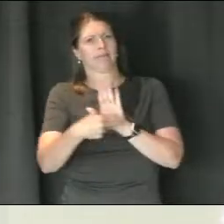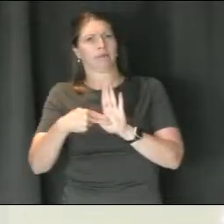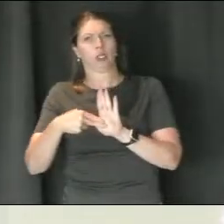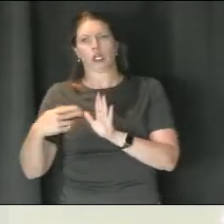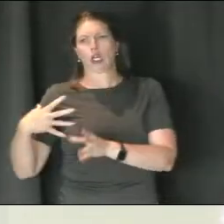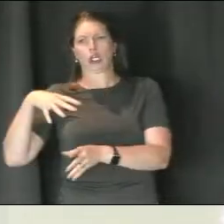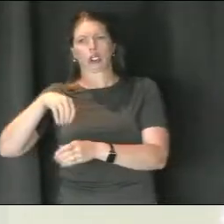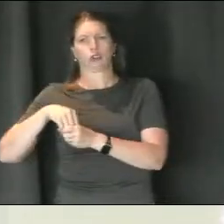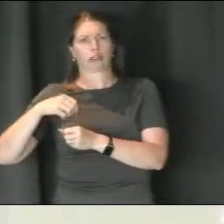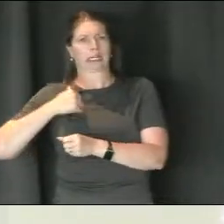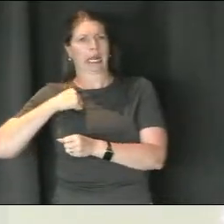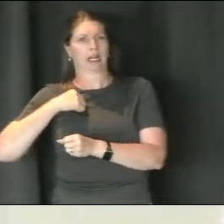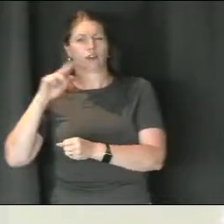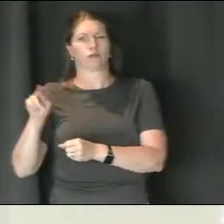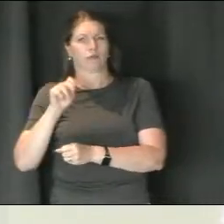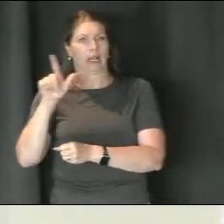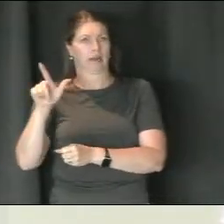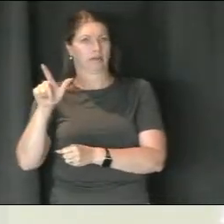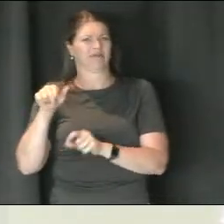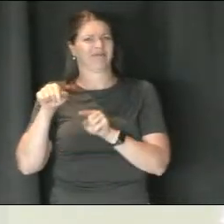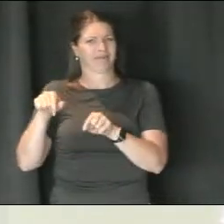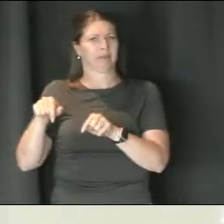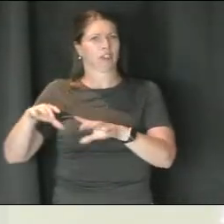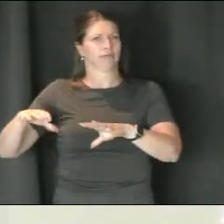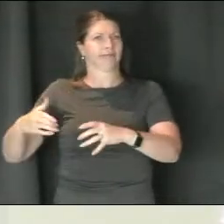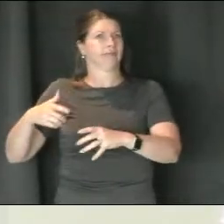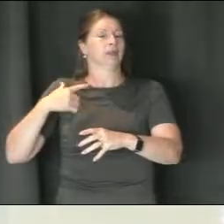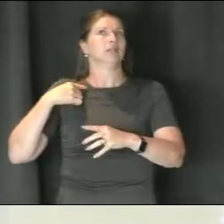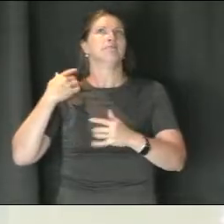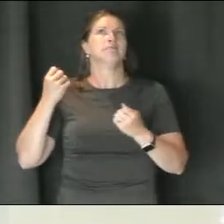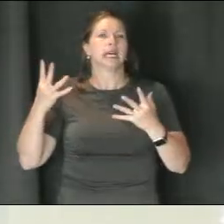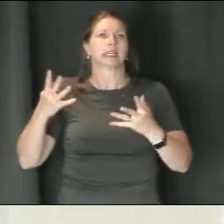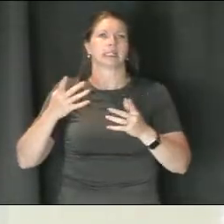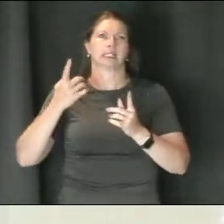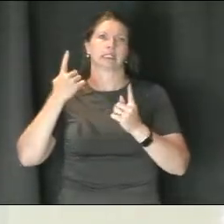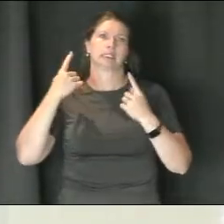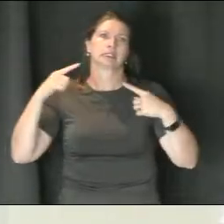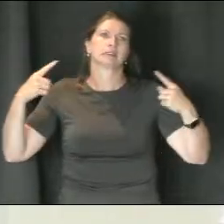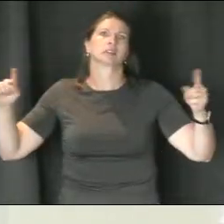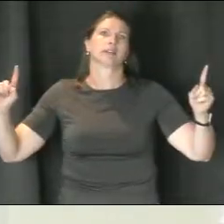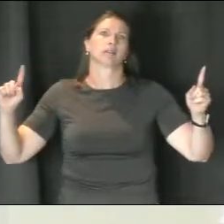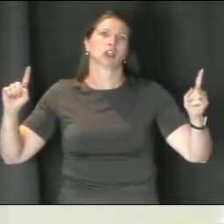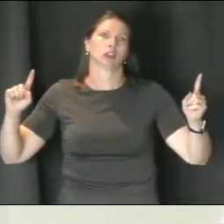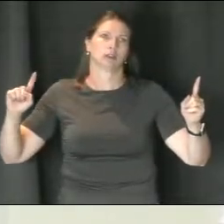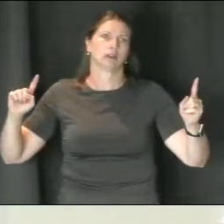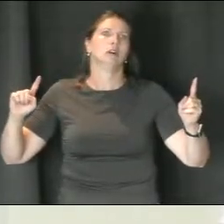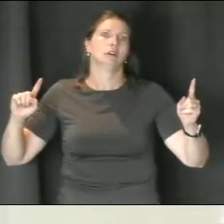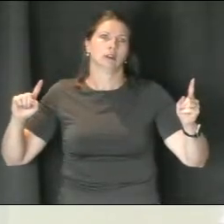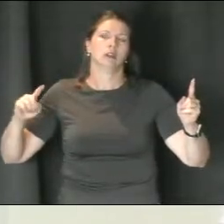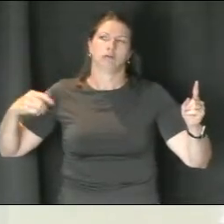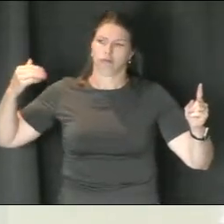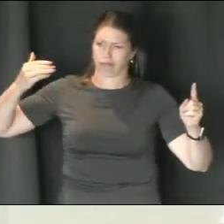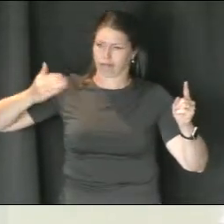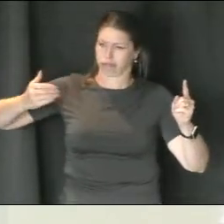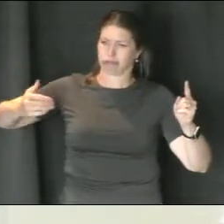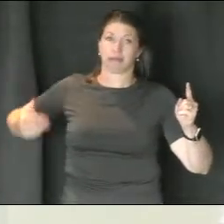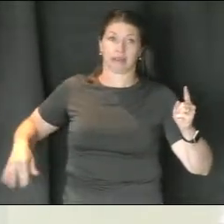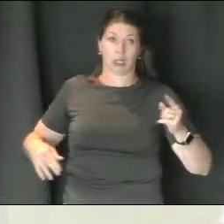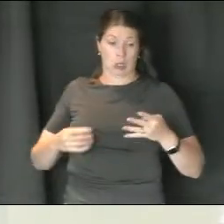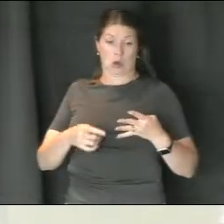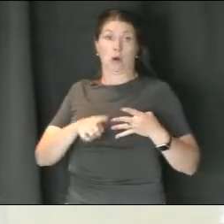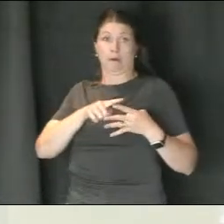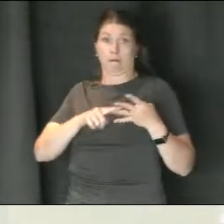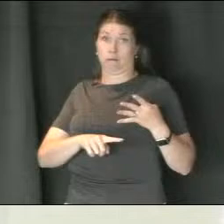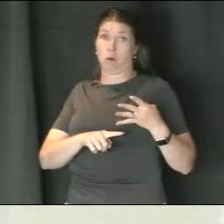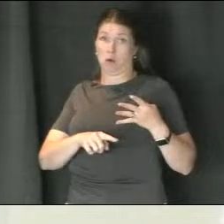Labrador, has achieved many significant milestones. Just 4 of these, going way back,